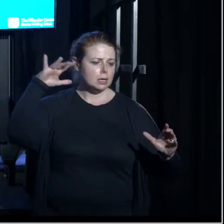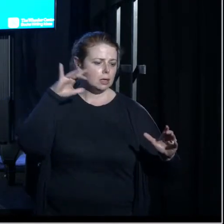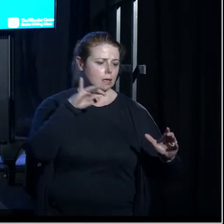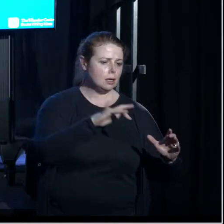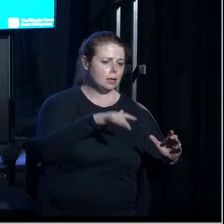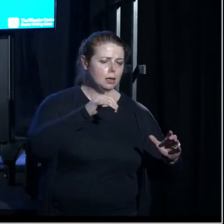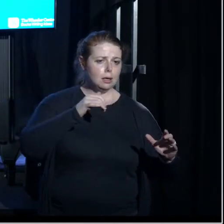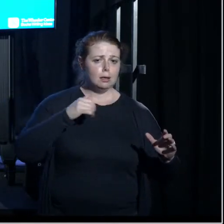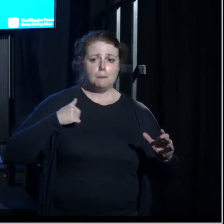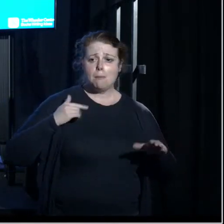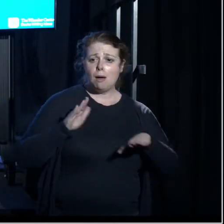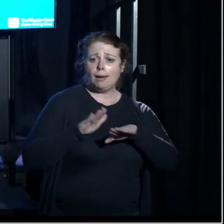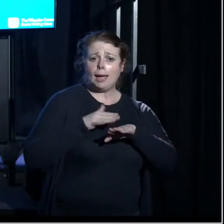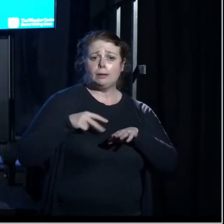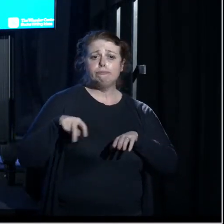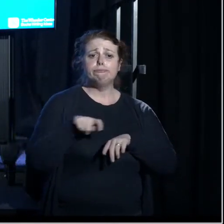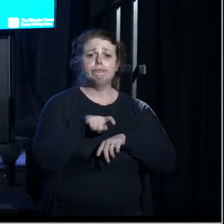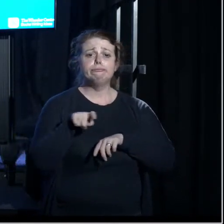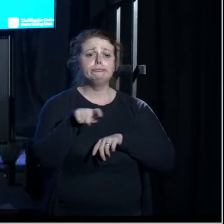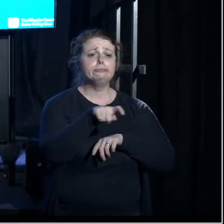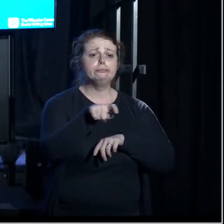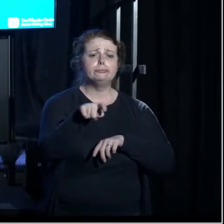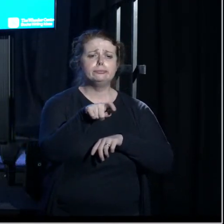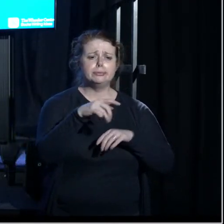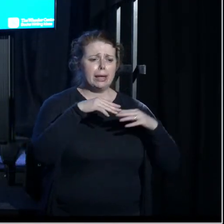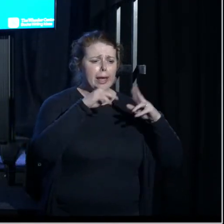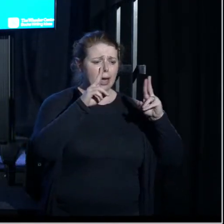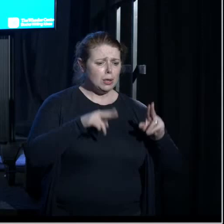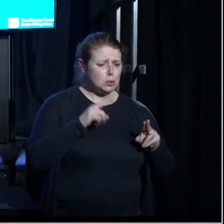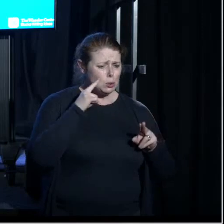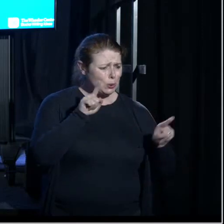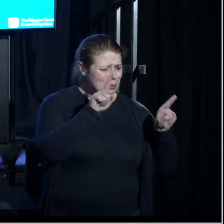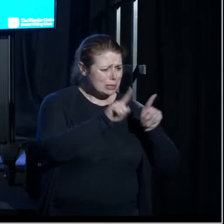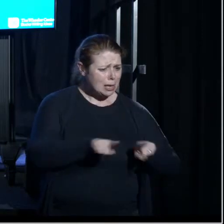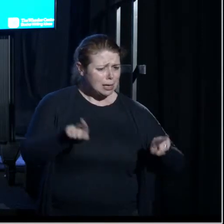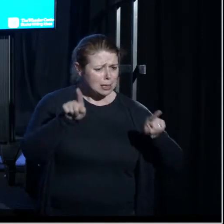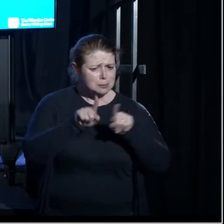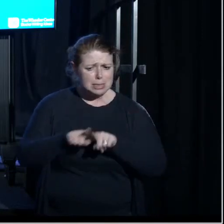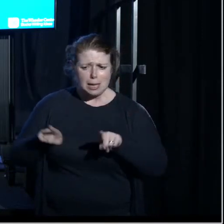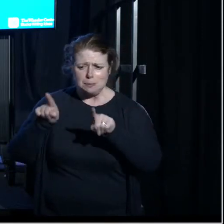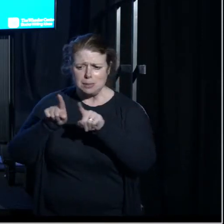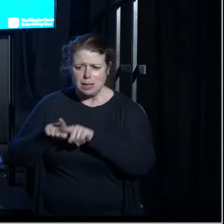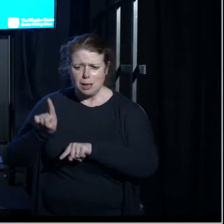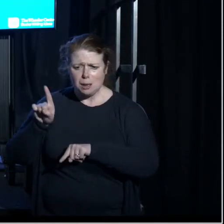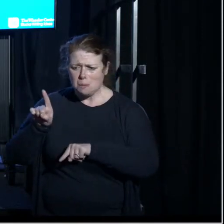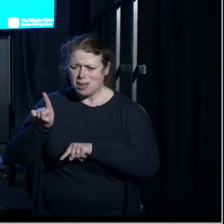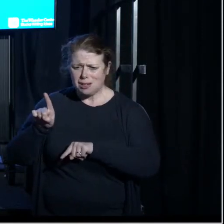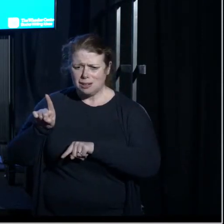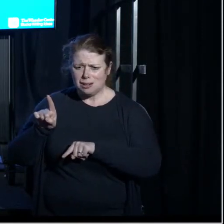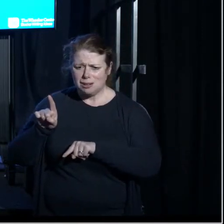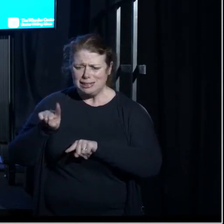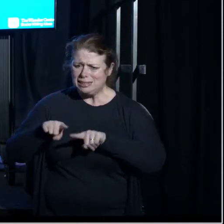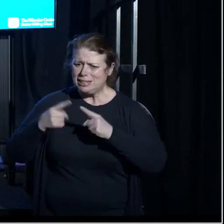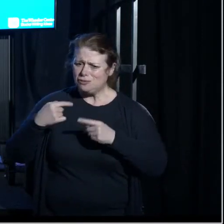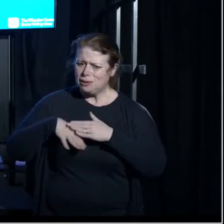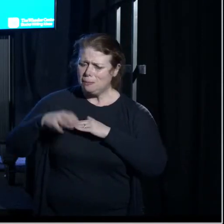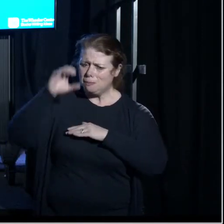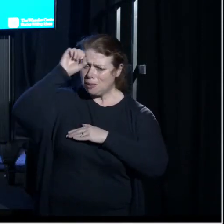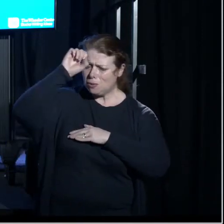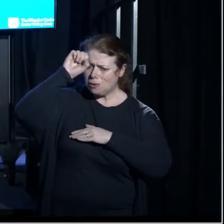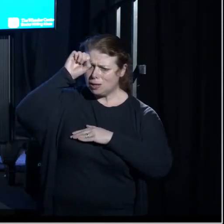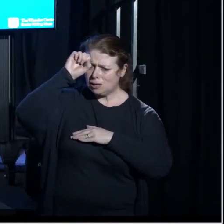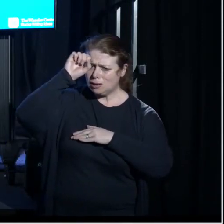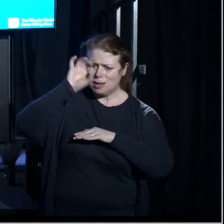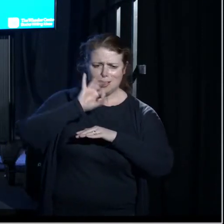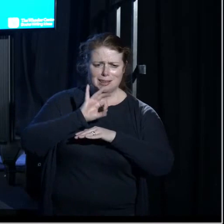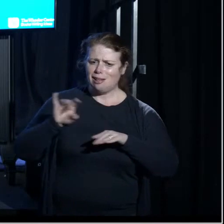wandering. All of these houses look the same as I remember, but aren't the same as I remember. Nothing